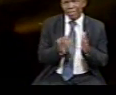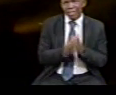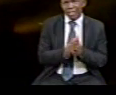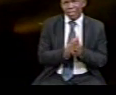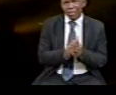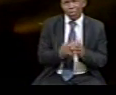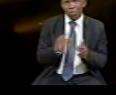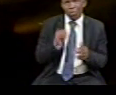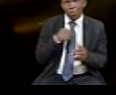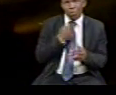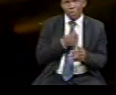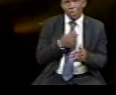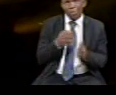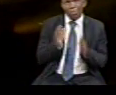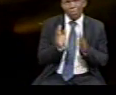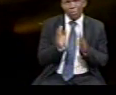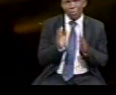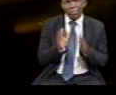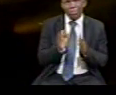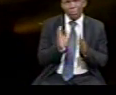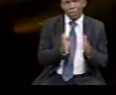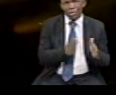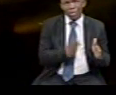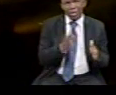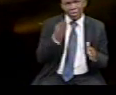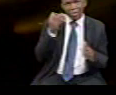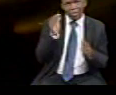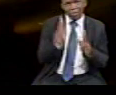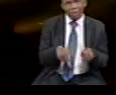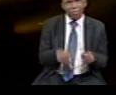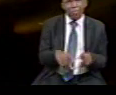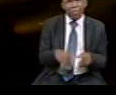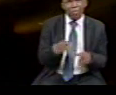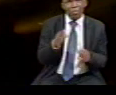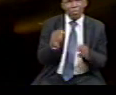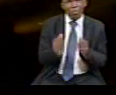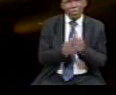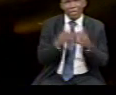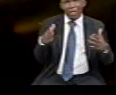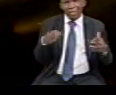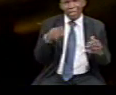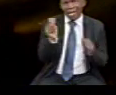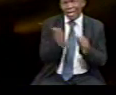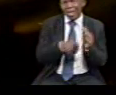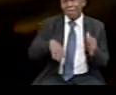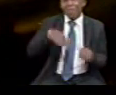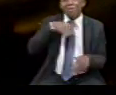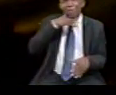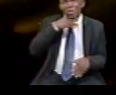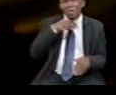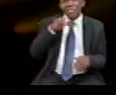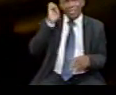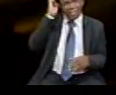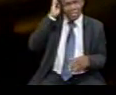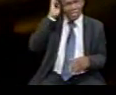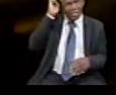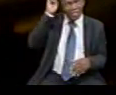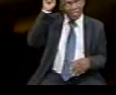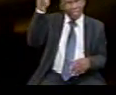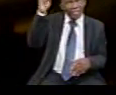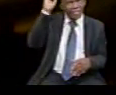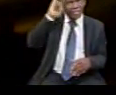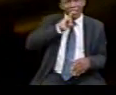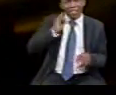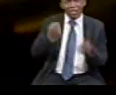the Lord is coming for a church without spot and without wrinkle. Because he's coming again to take us to where he